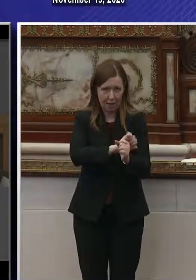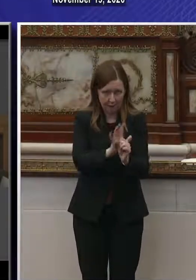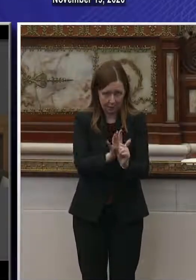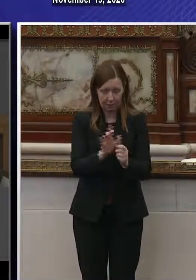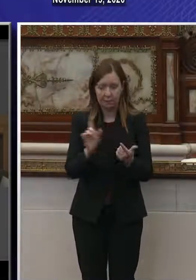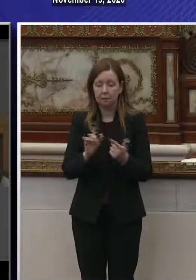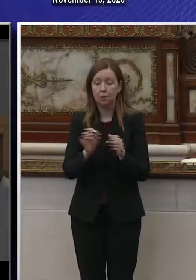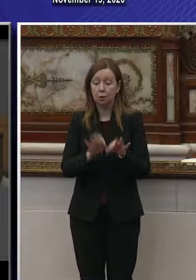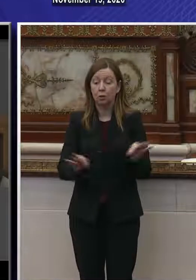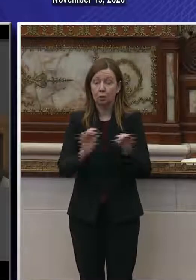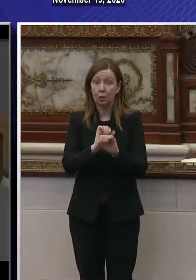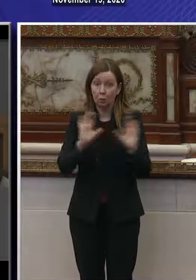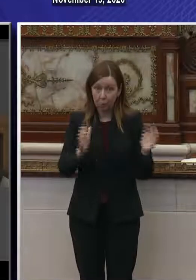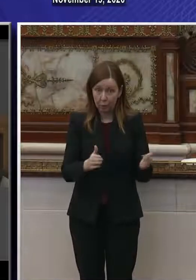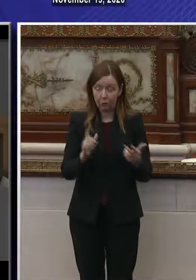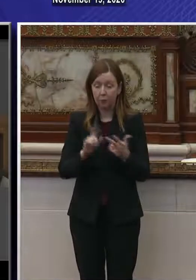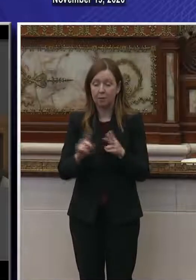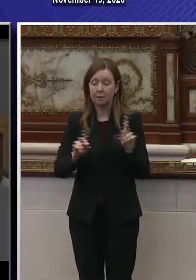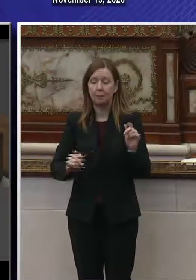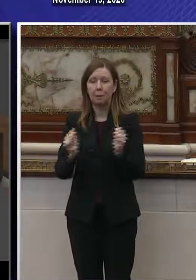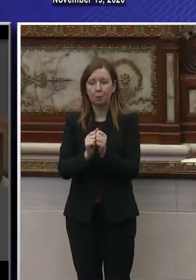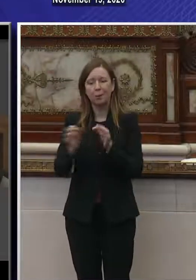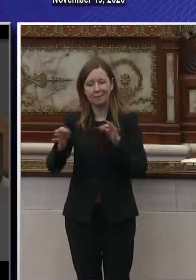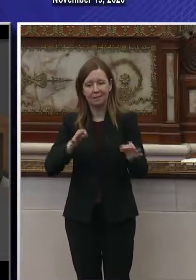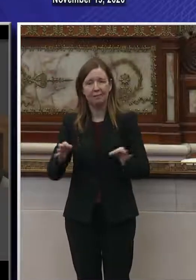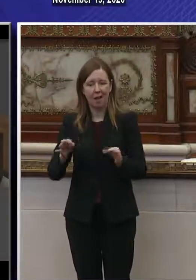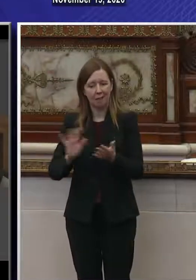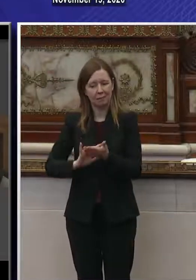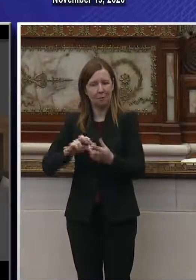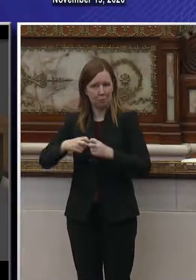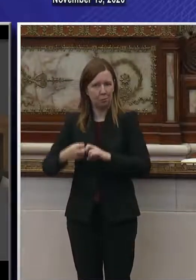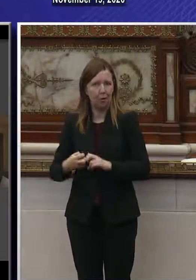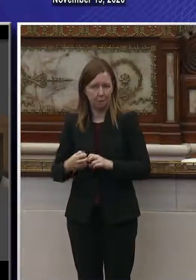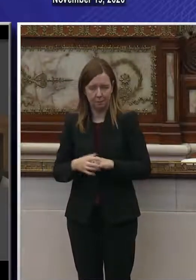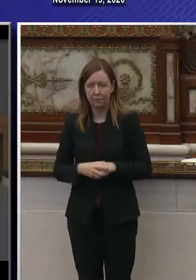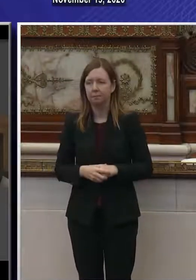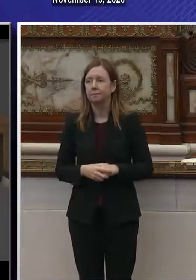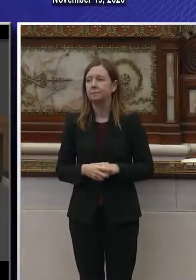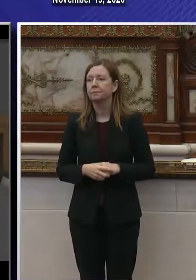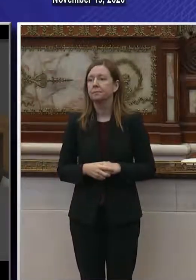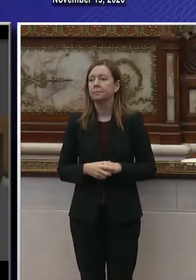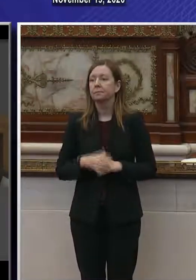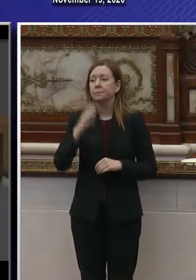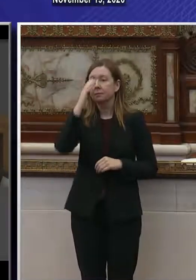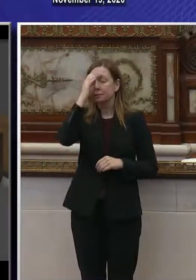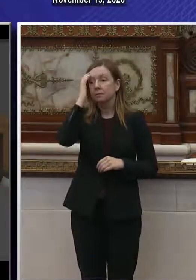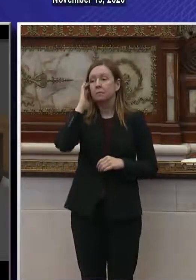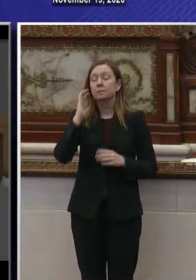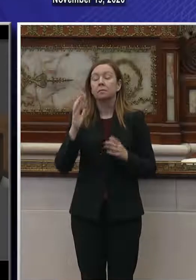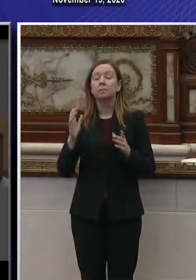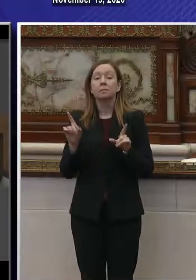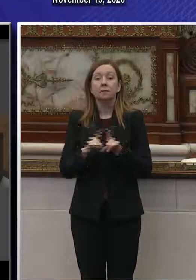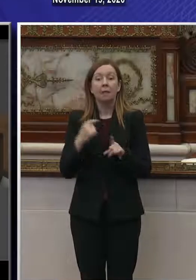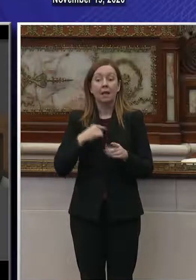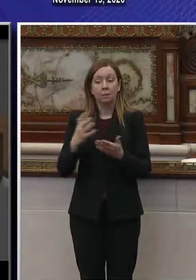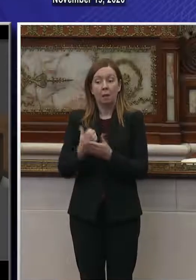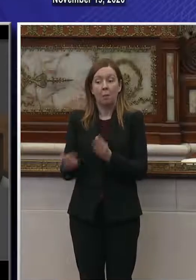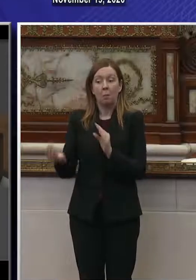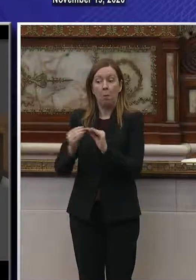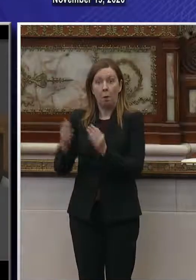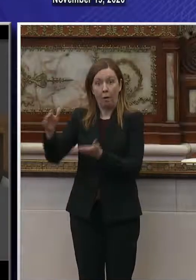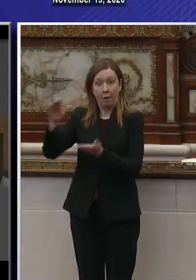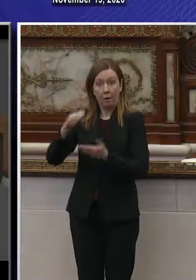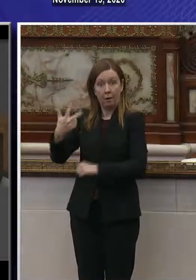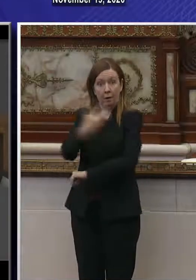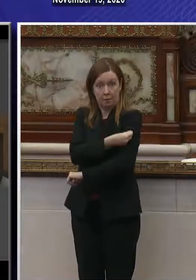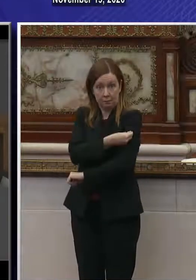critical workforce, and persons with defined underlying medical conditions. As the supply of vaccine increases in phase